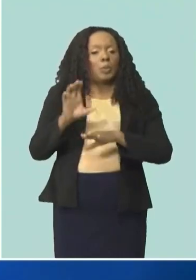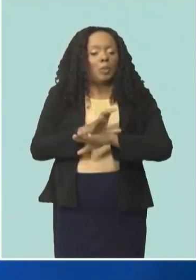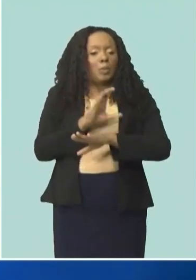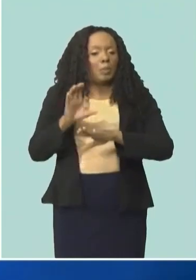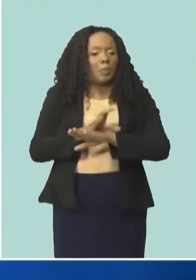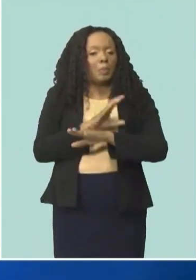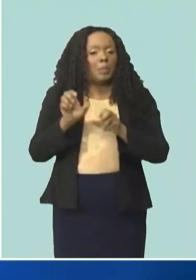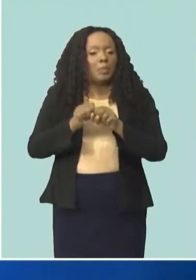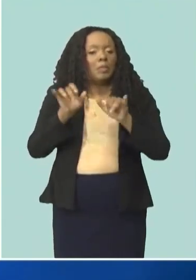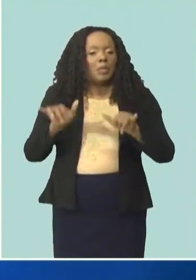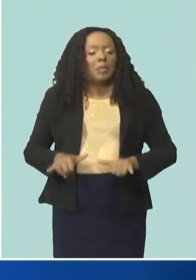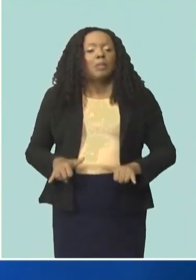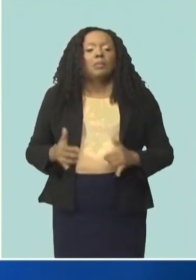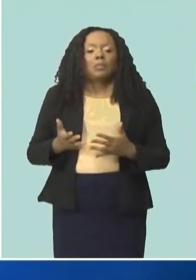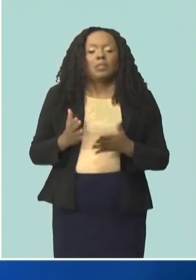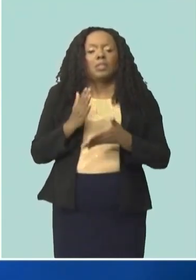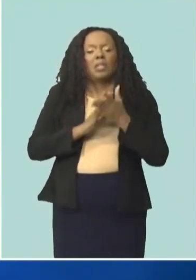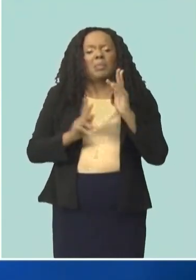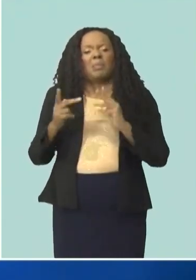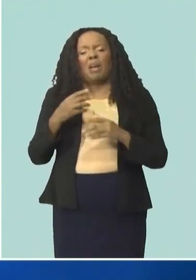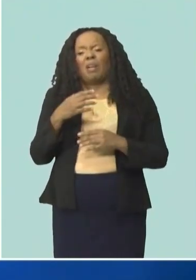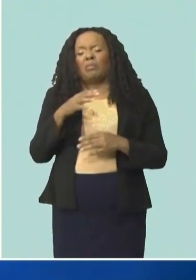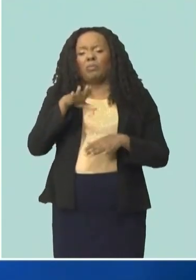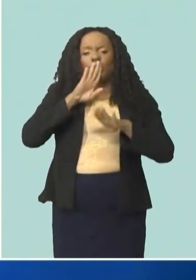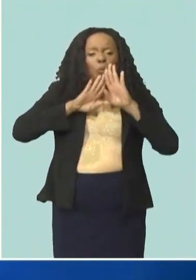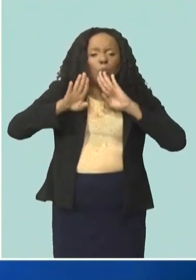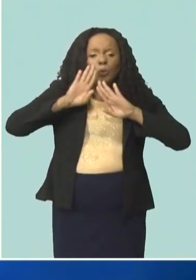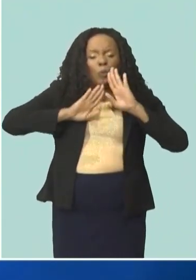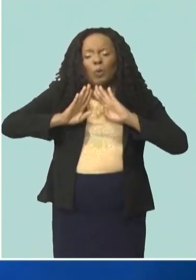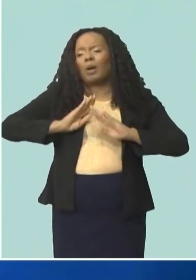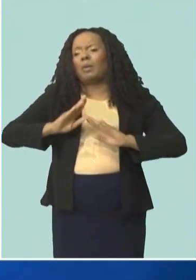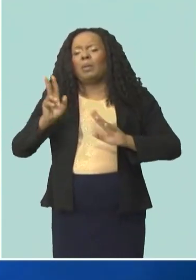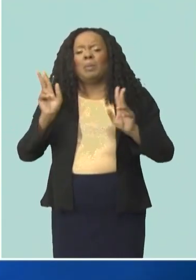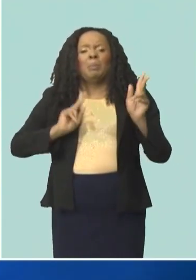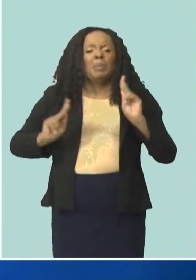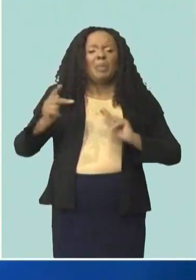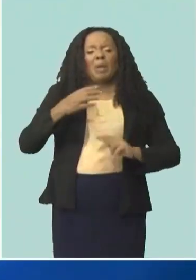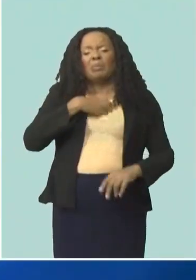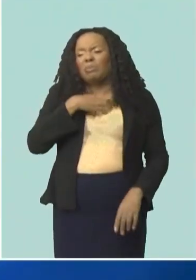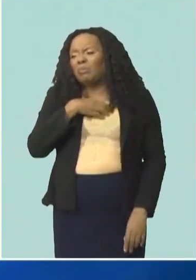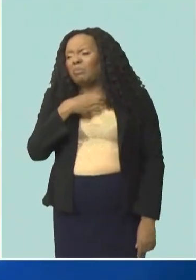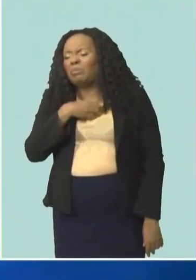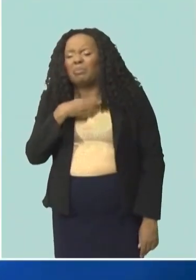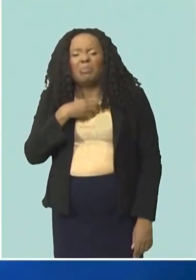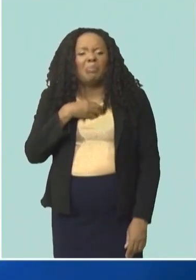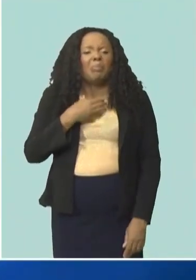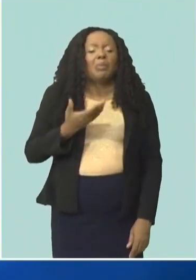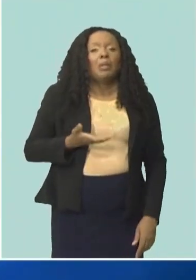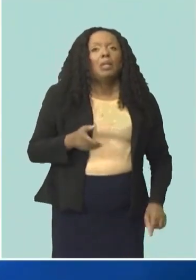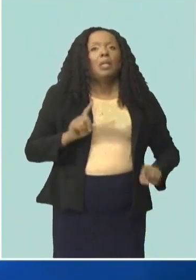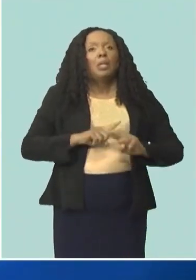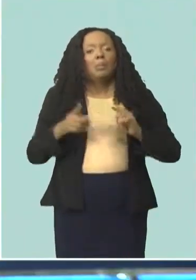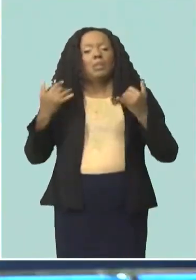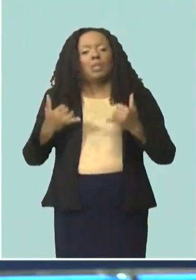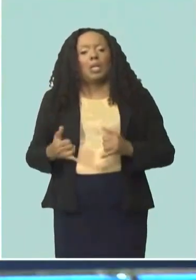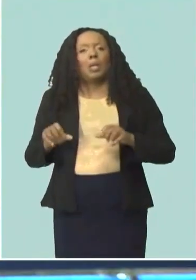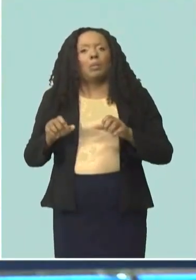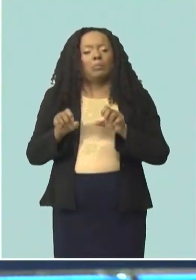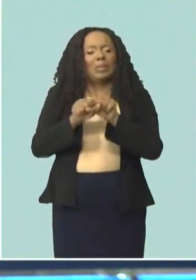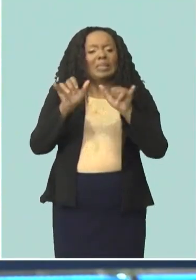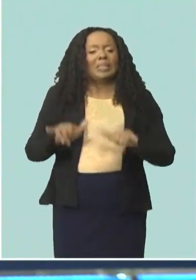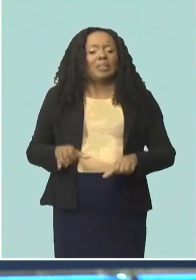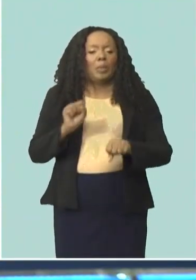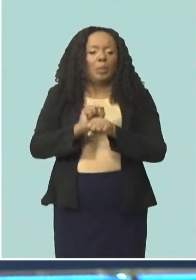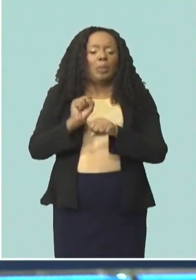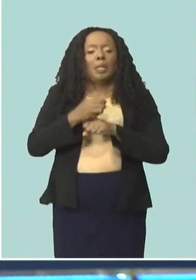computer system, which led to weeks of frustration and a flood of complaints from the Alliance Owners of Public Transport. She provided the update